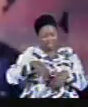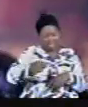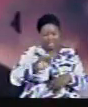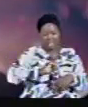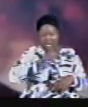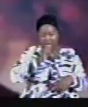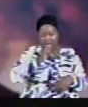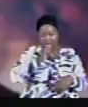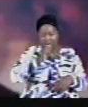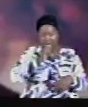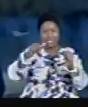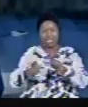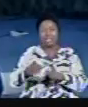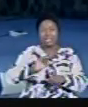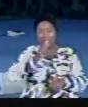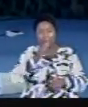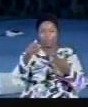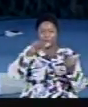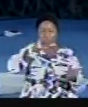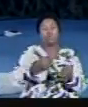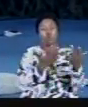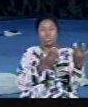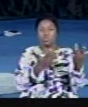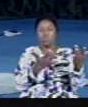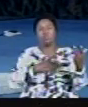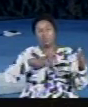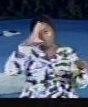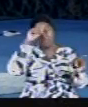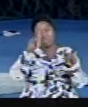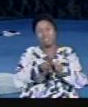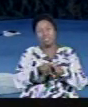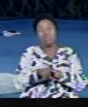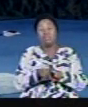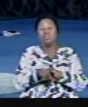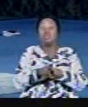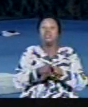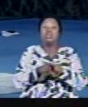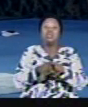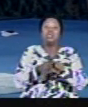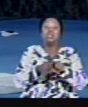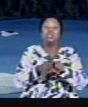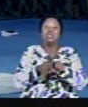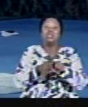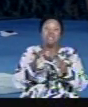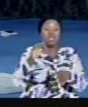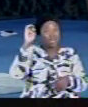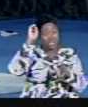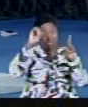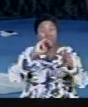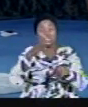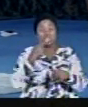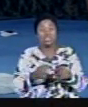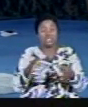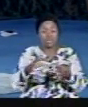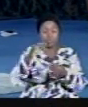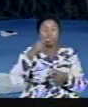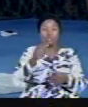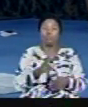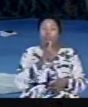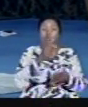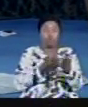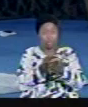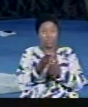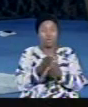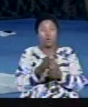I'm baptized. Hold on, my brother. Is the Spirit of truth, whom the world